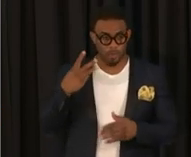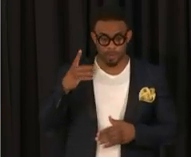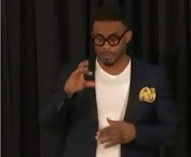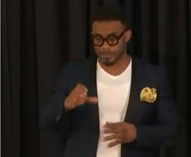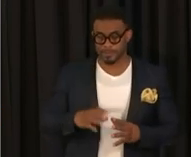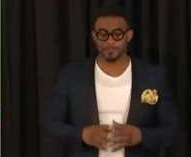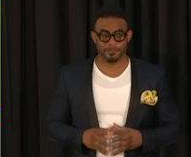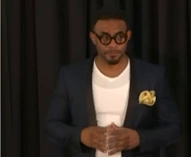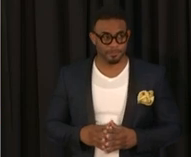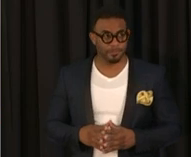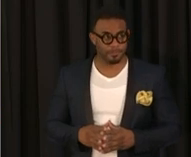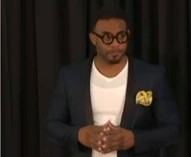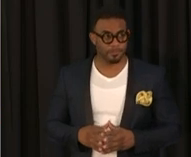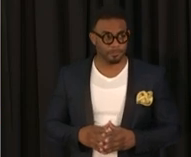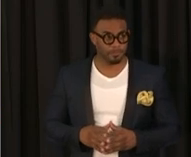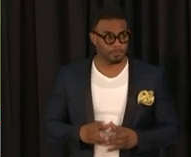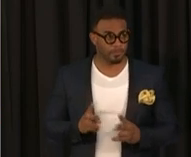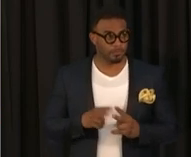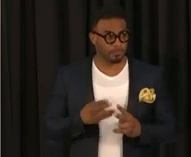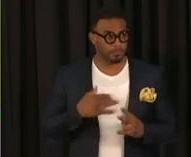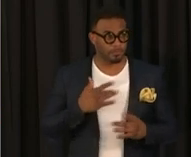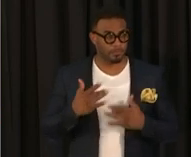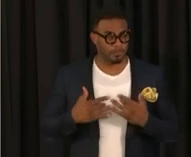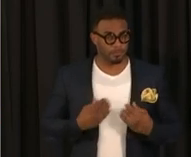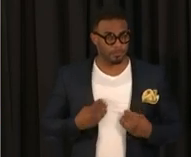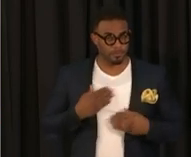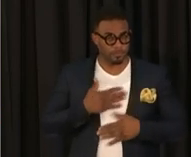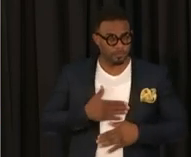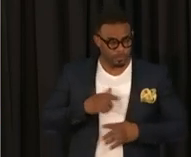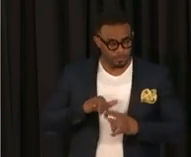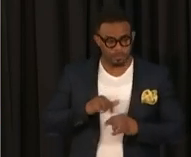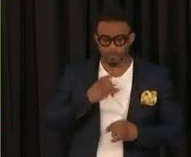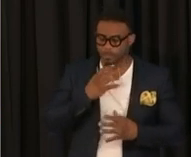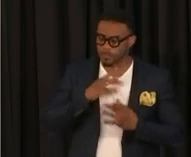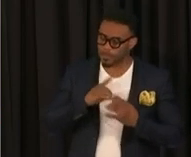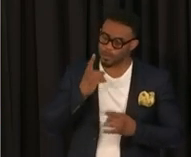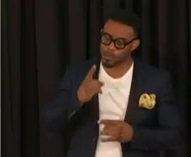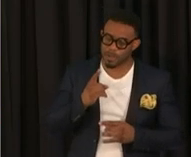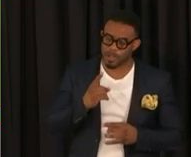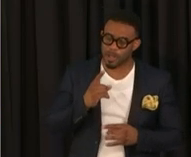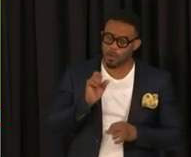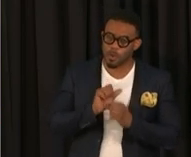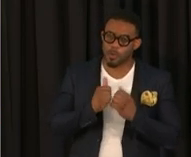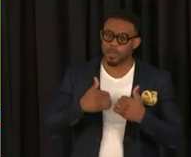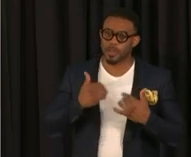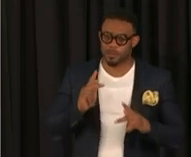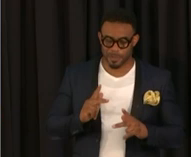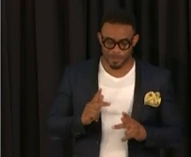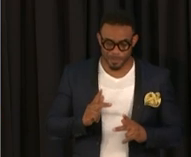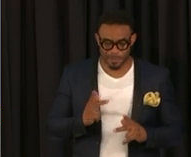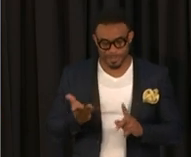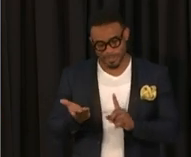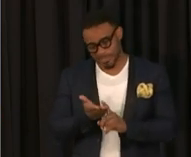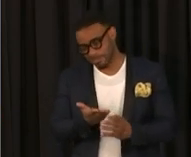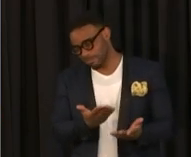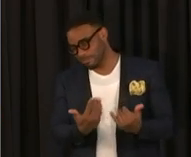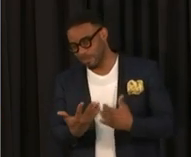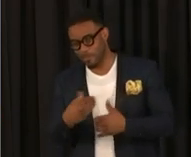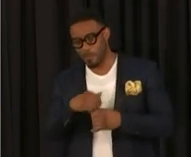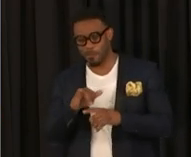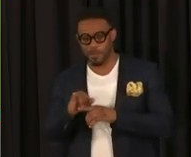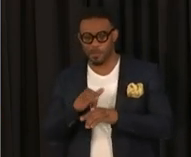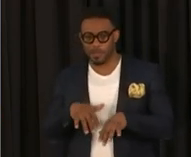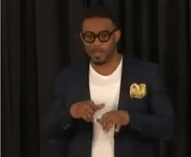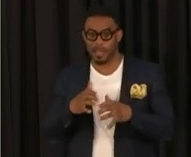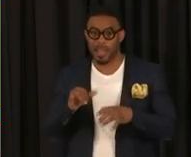in Washington, D.C. as well. Two things that I'm extremely passionate about. I mentioned one is working with young people, getting them involved in our